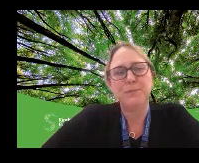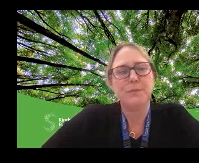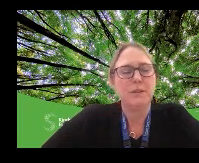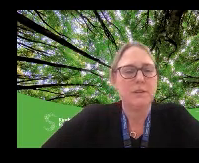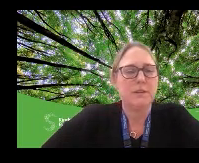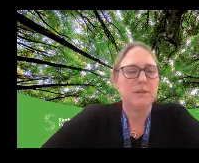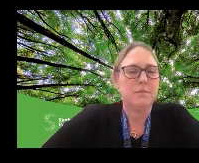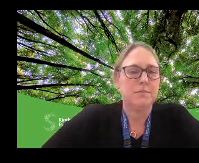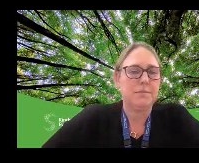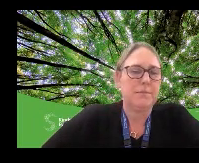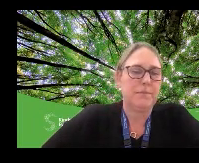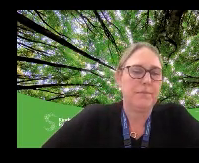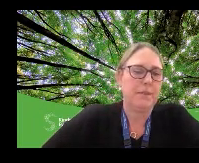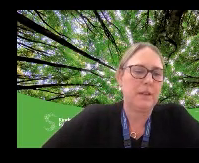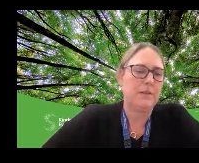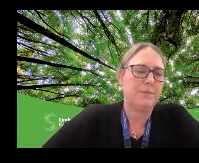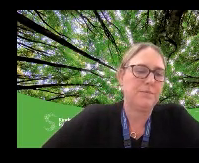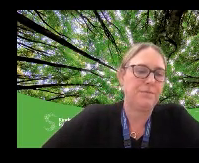adult.